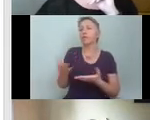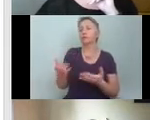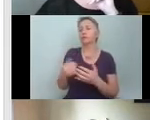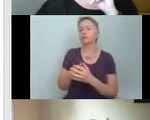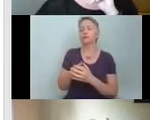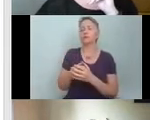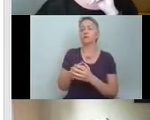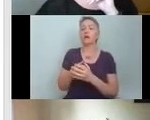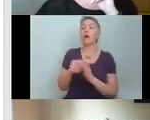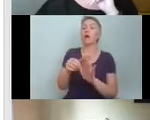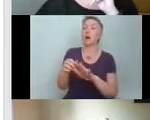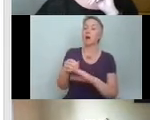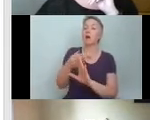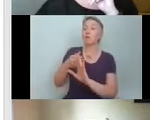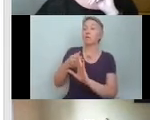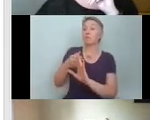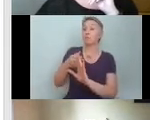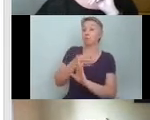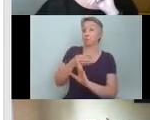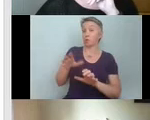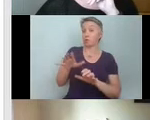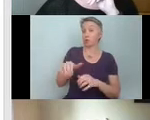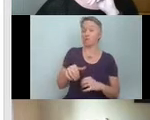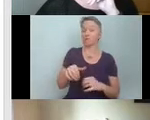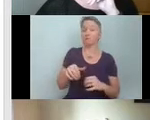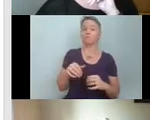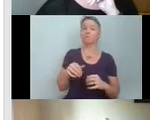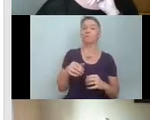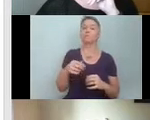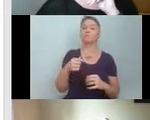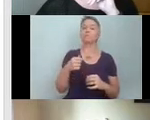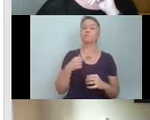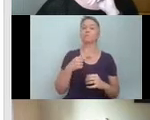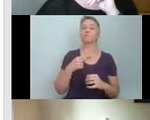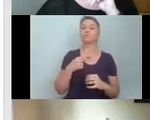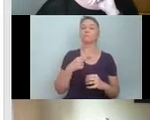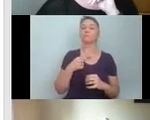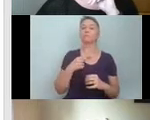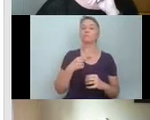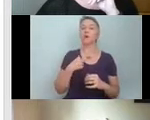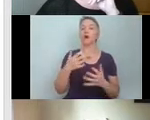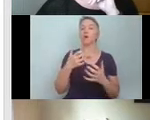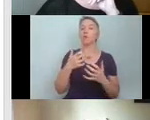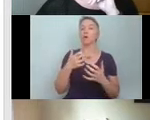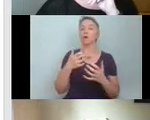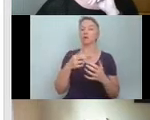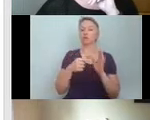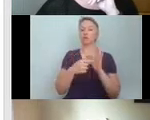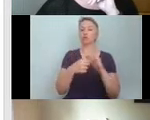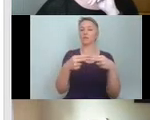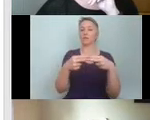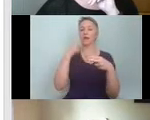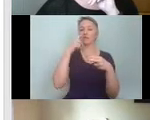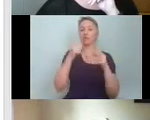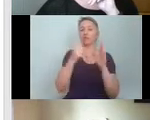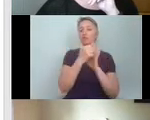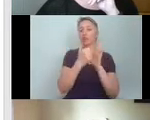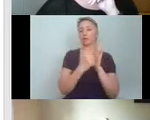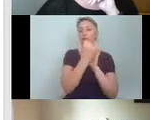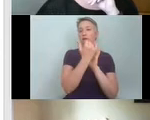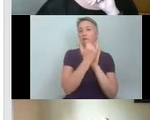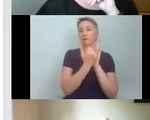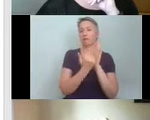You know what, before you do that though, I'd like for the agenda slide to go up so that people could see what it is we're gonna